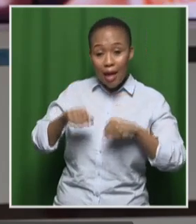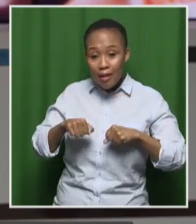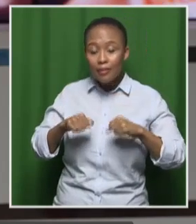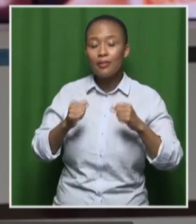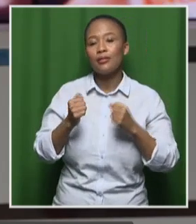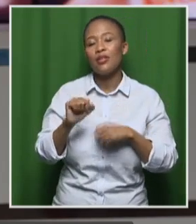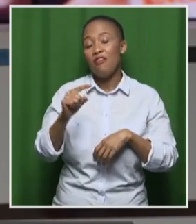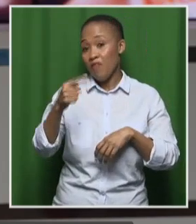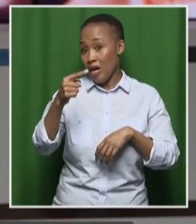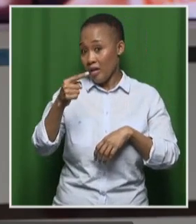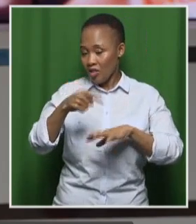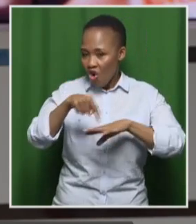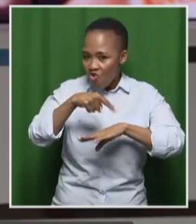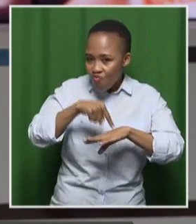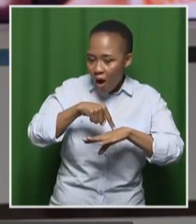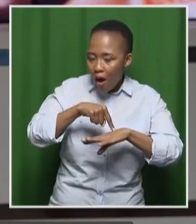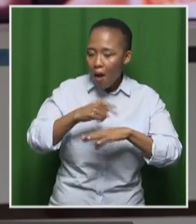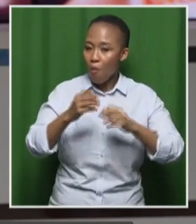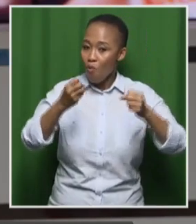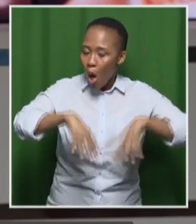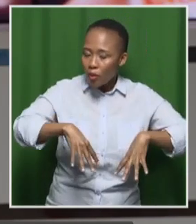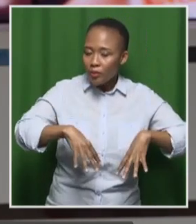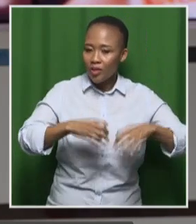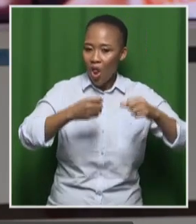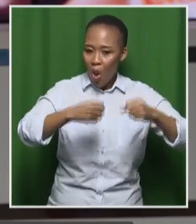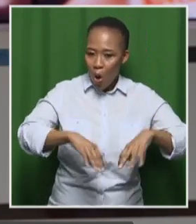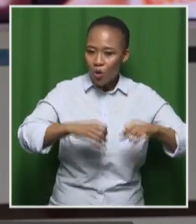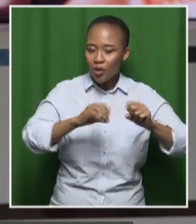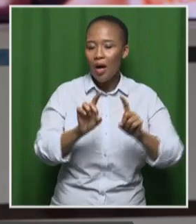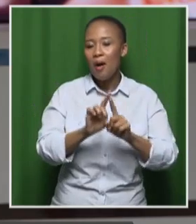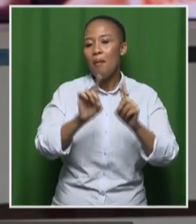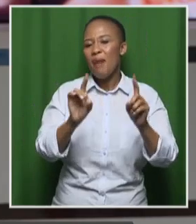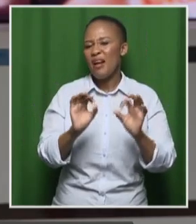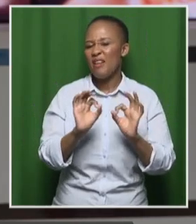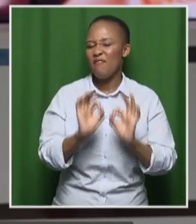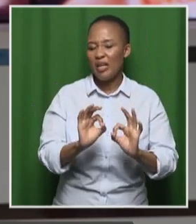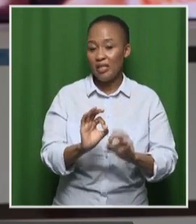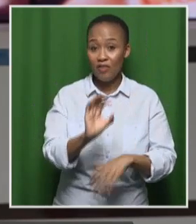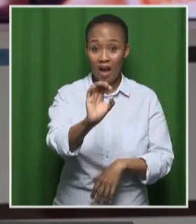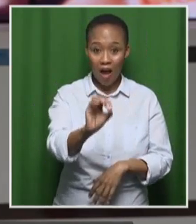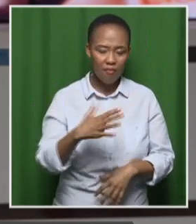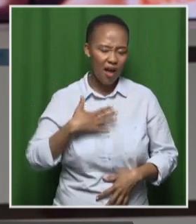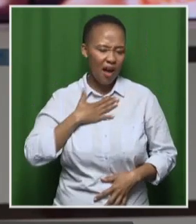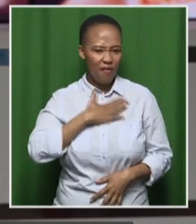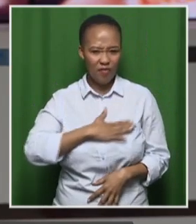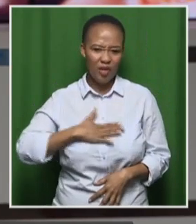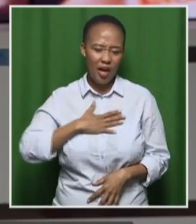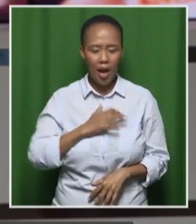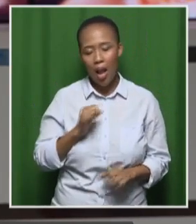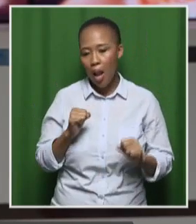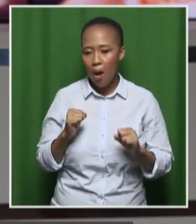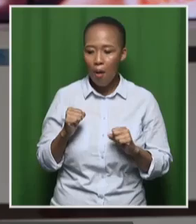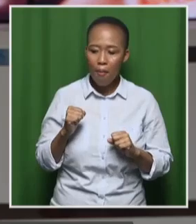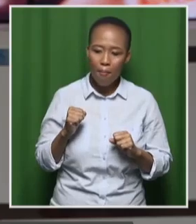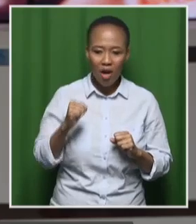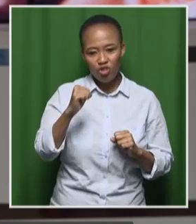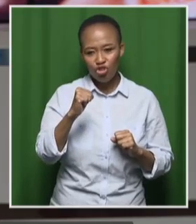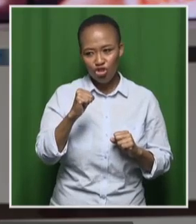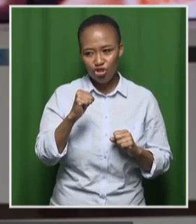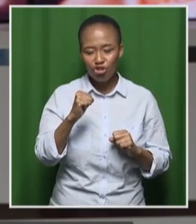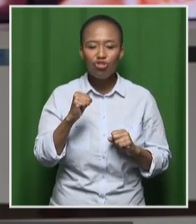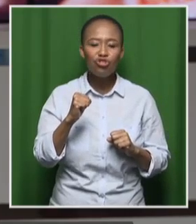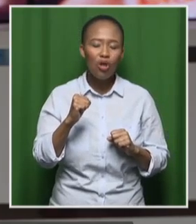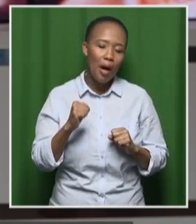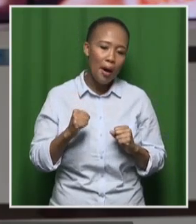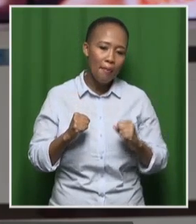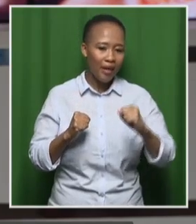competitive rounds early, we were still very effective. And I still feel that our punches were more spiteful. They